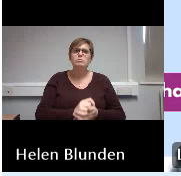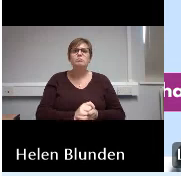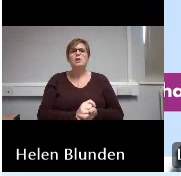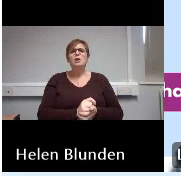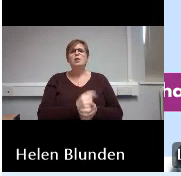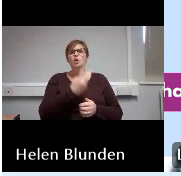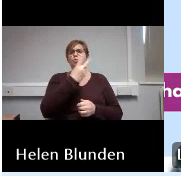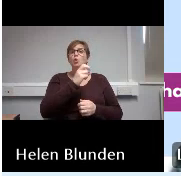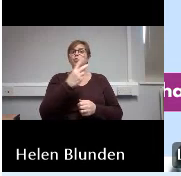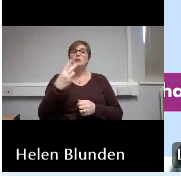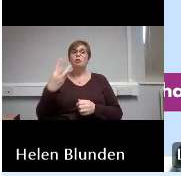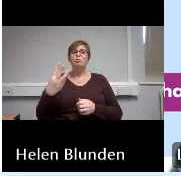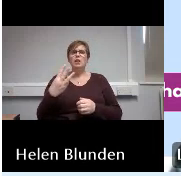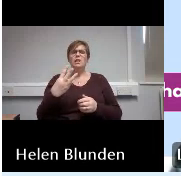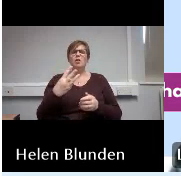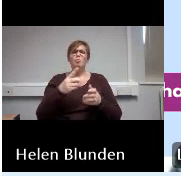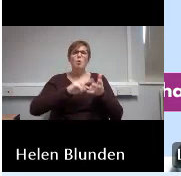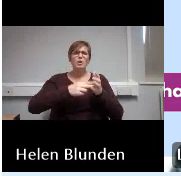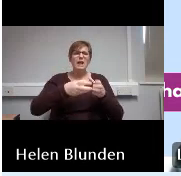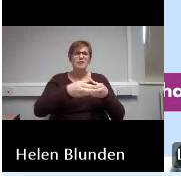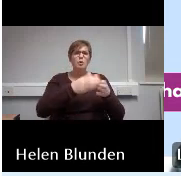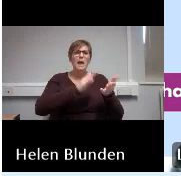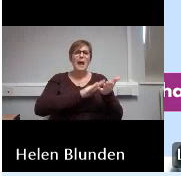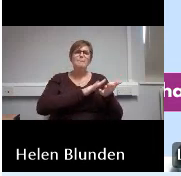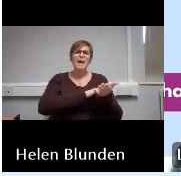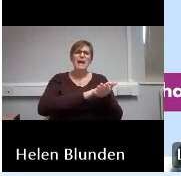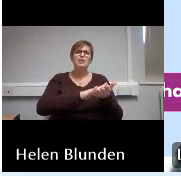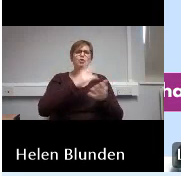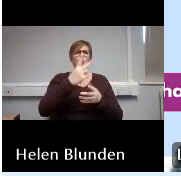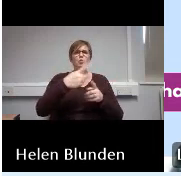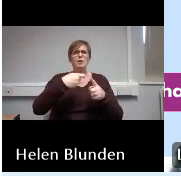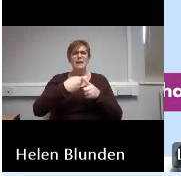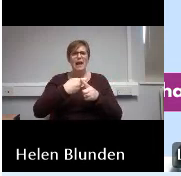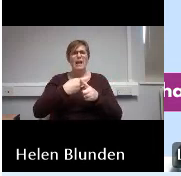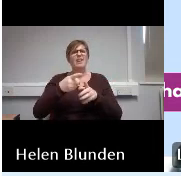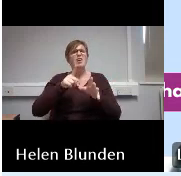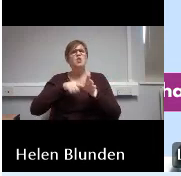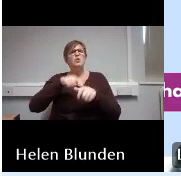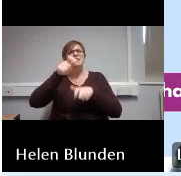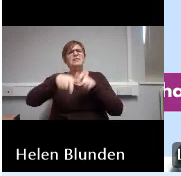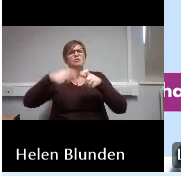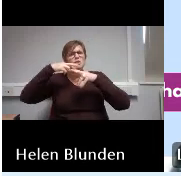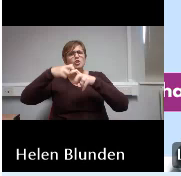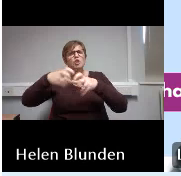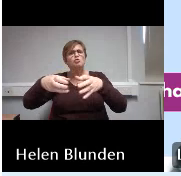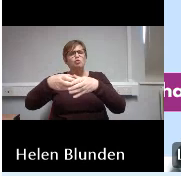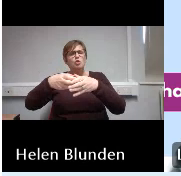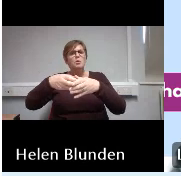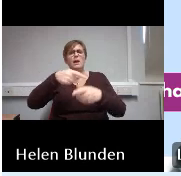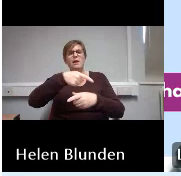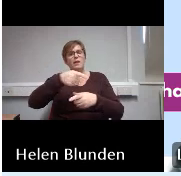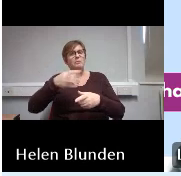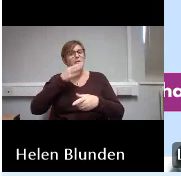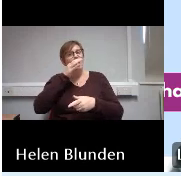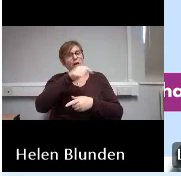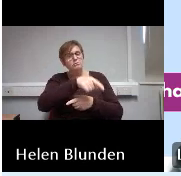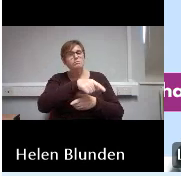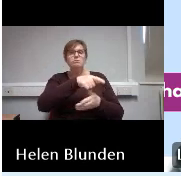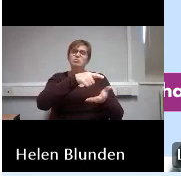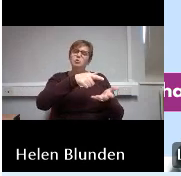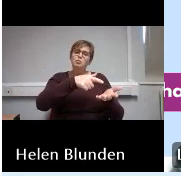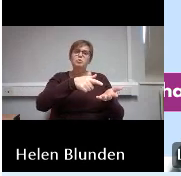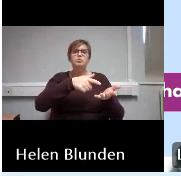organisation called MH2K, who are a youth-led citizen researcher group, were commissioned to seek views from children and young